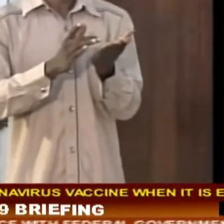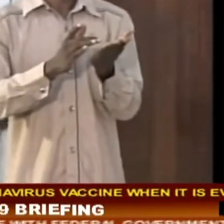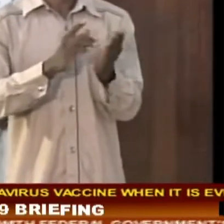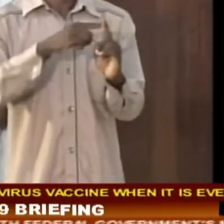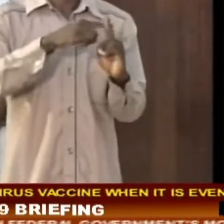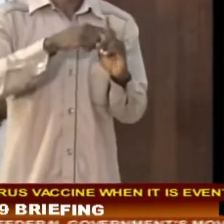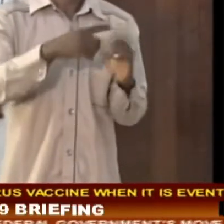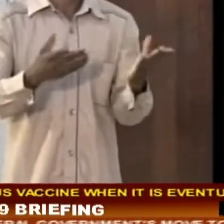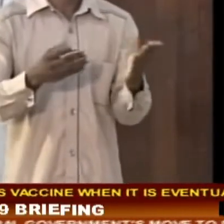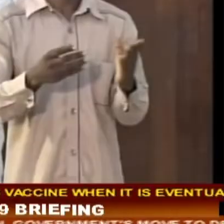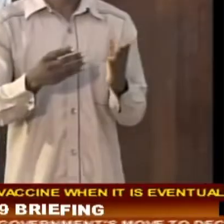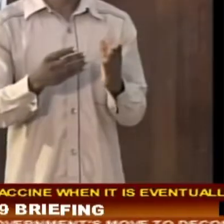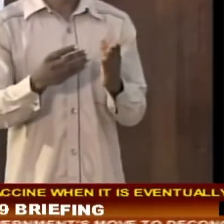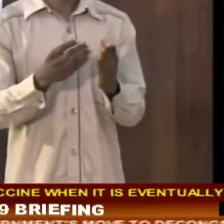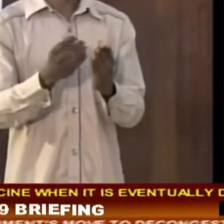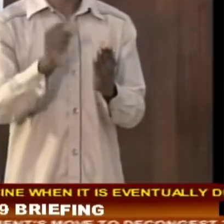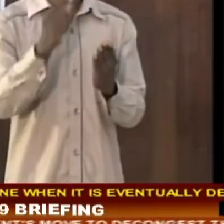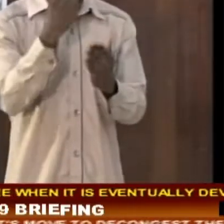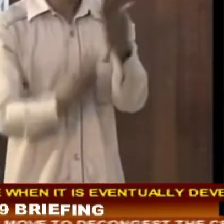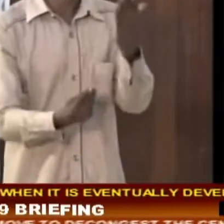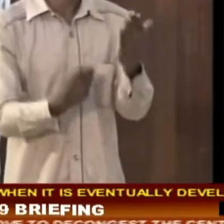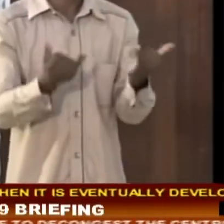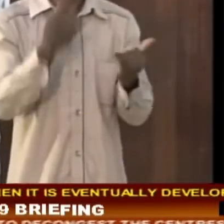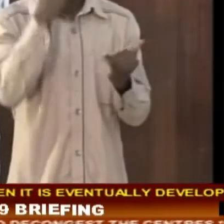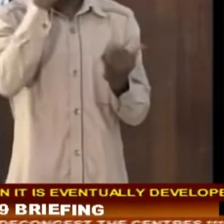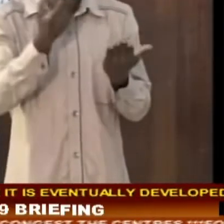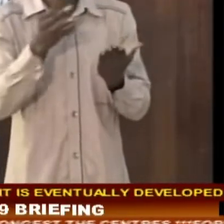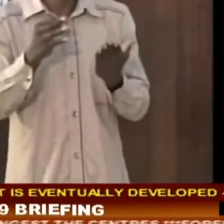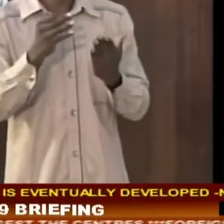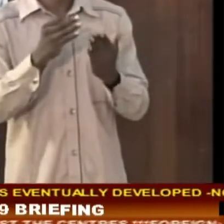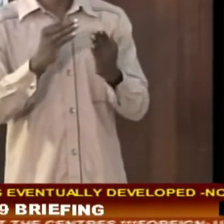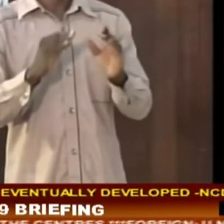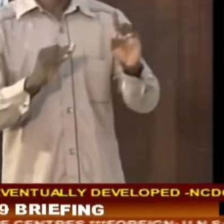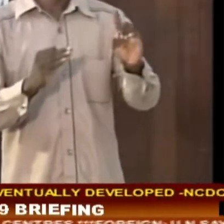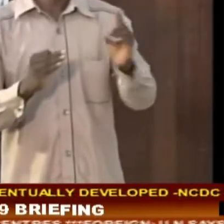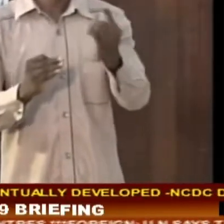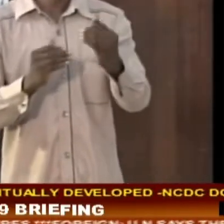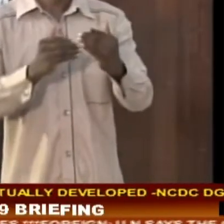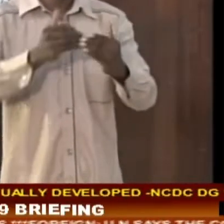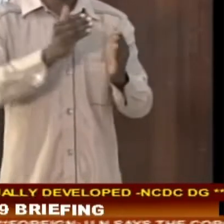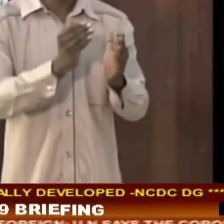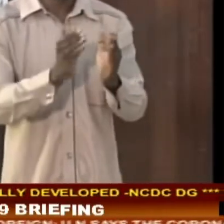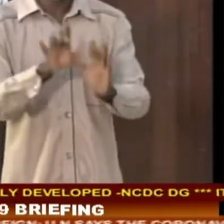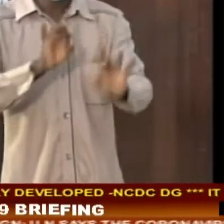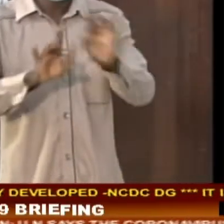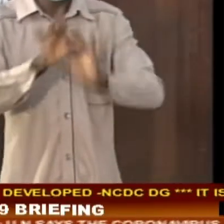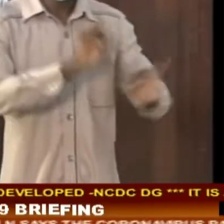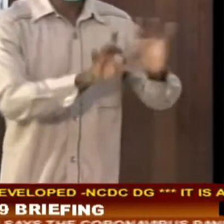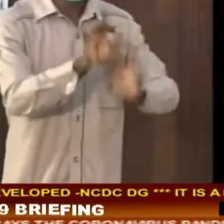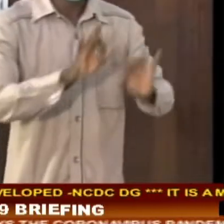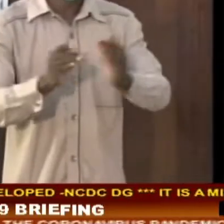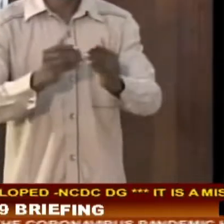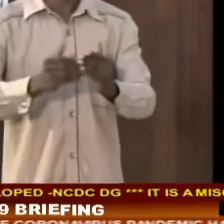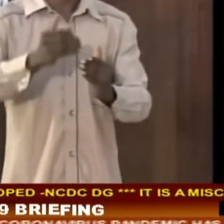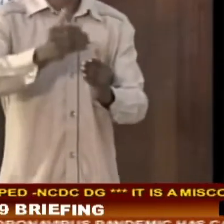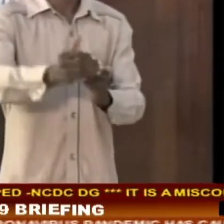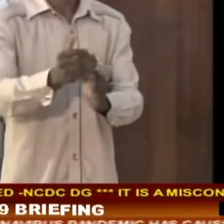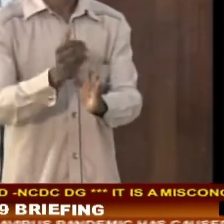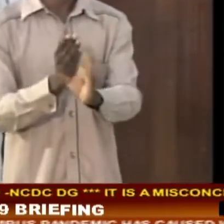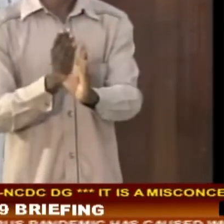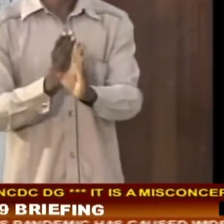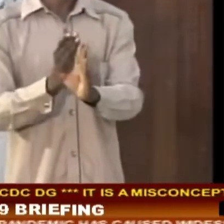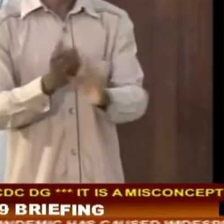number as well are you thinking of Priority Care for those whose conditions are far worse and do you think it's appropriate to allow those with